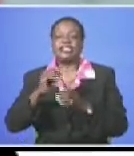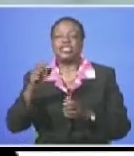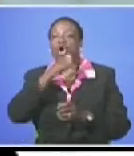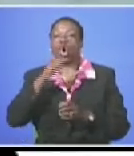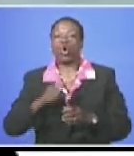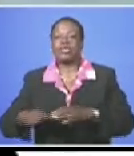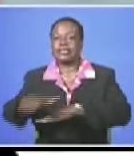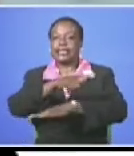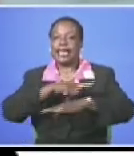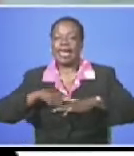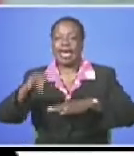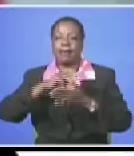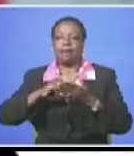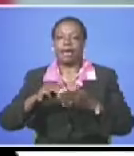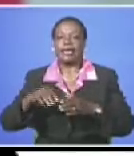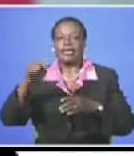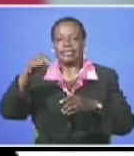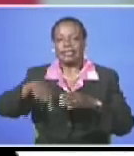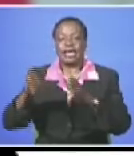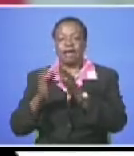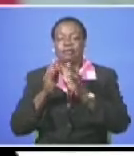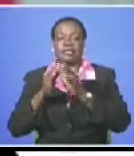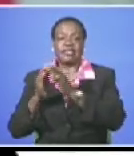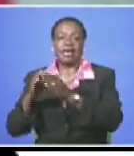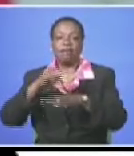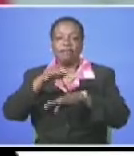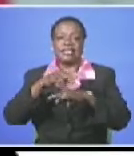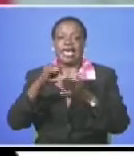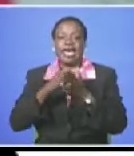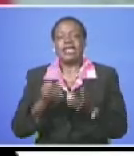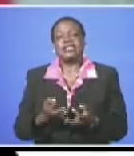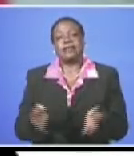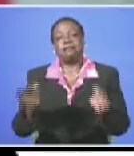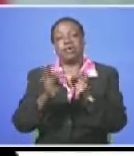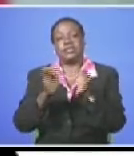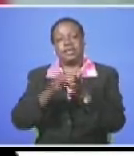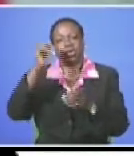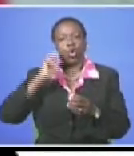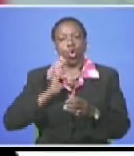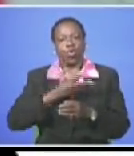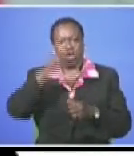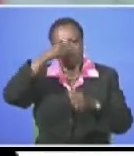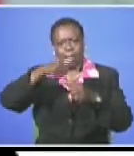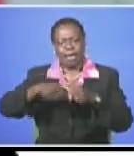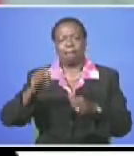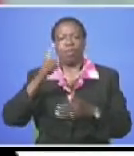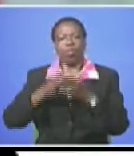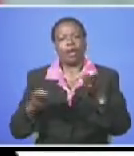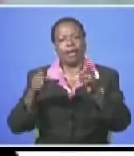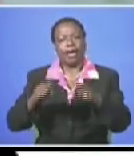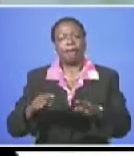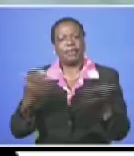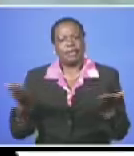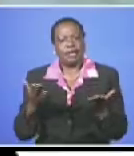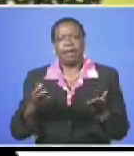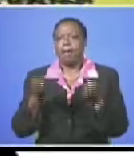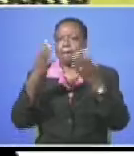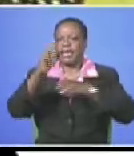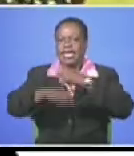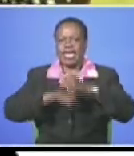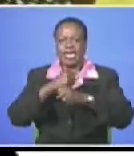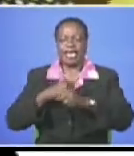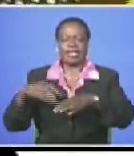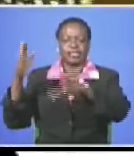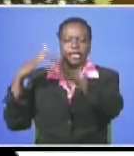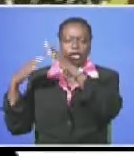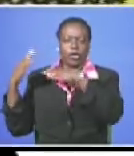landmark in downtown Nassau, and so it is important that we remember what happened here many years ago. And so